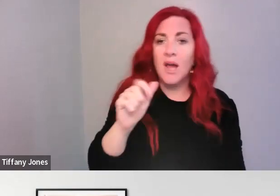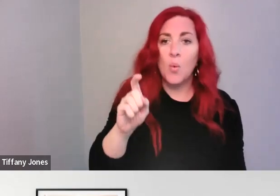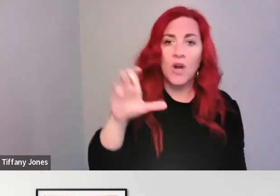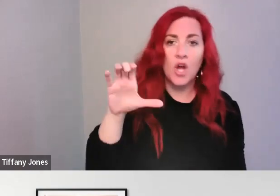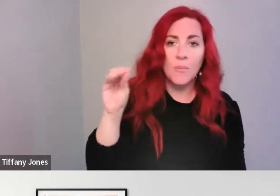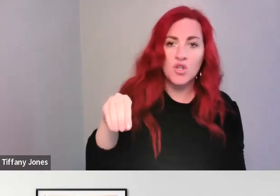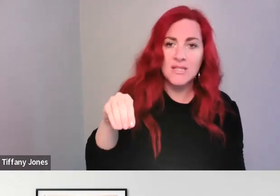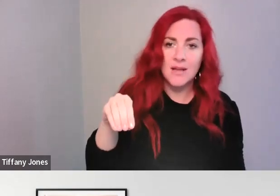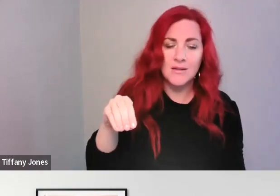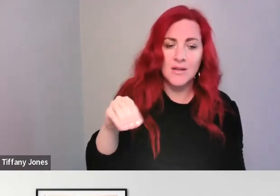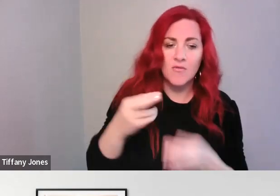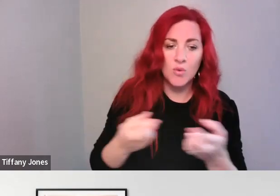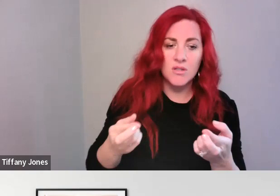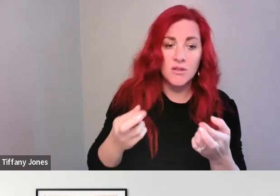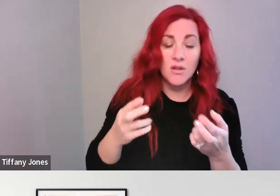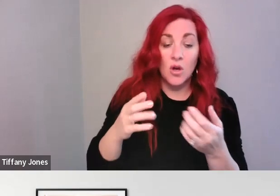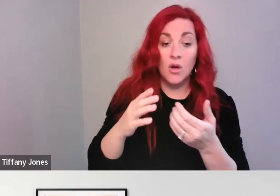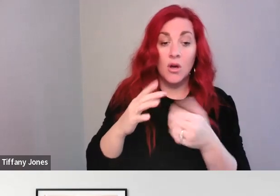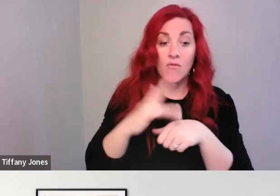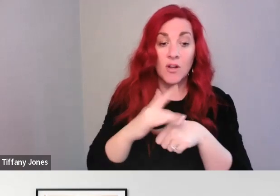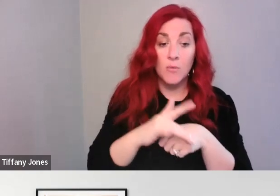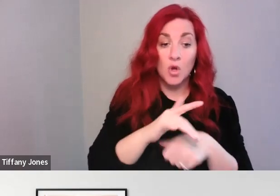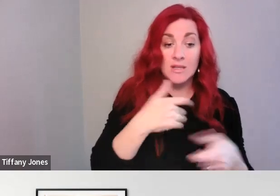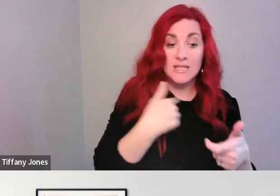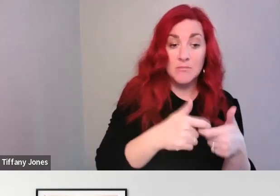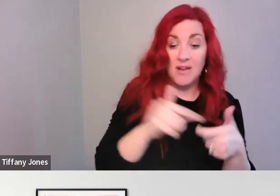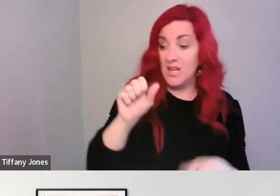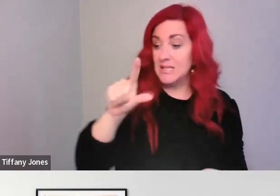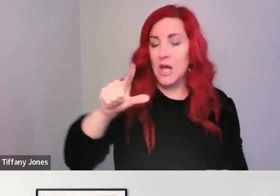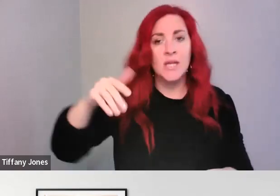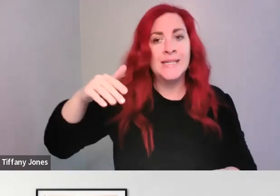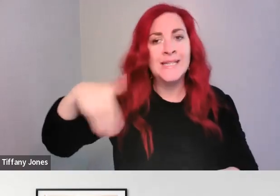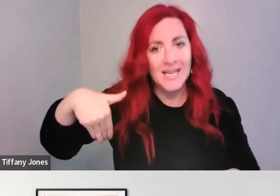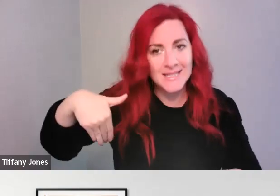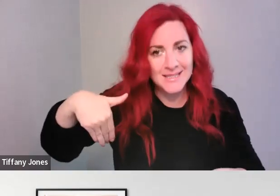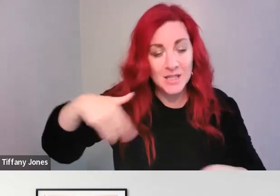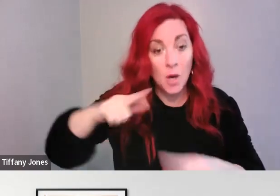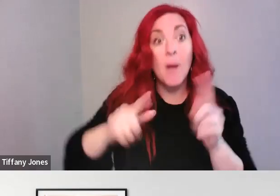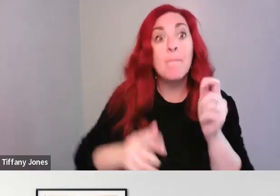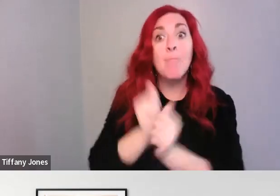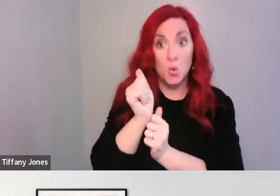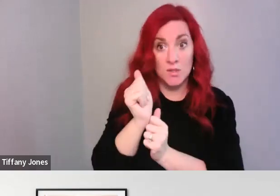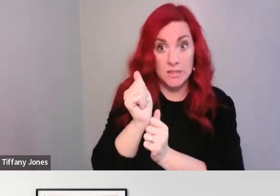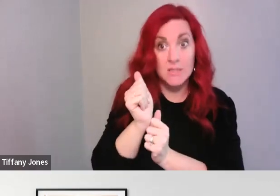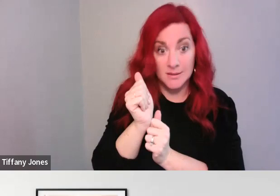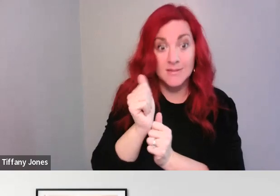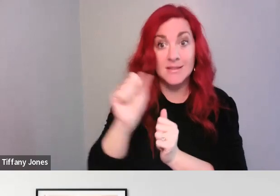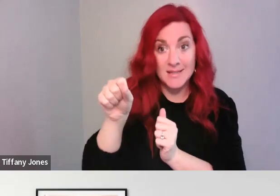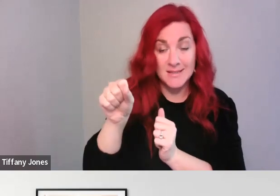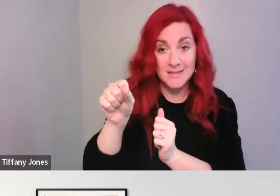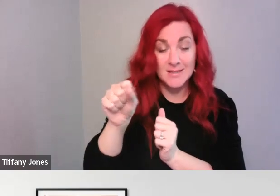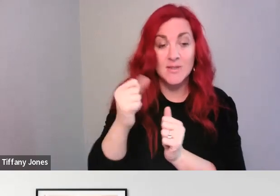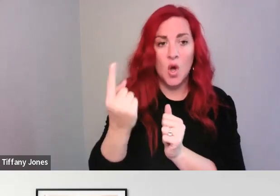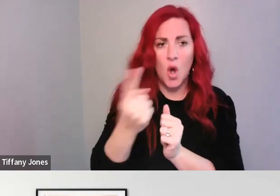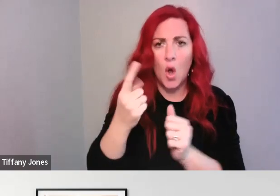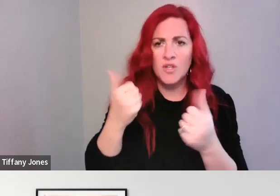are available in Spanish and in ES and ASL yet, but most of them are, and we're always working on looking